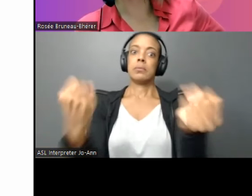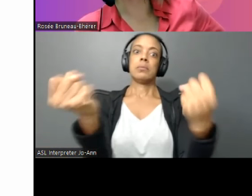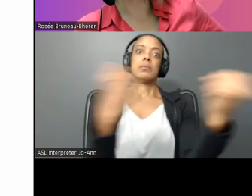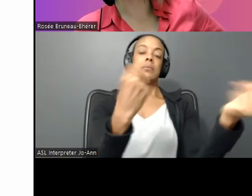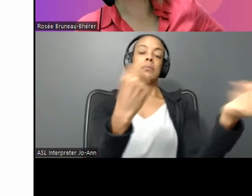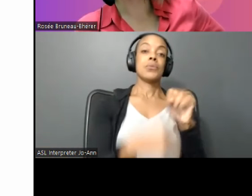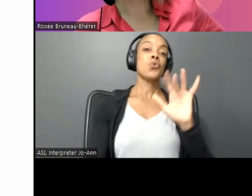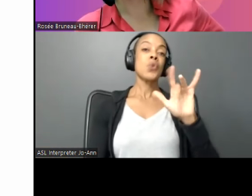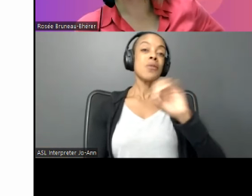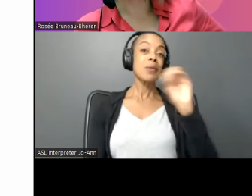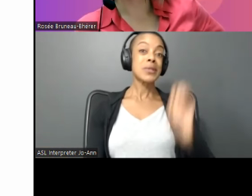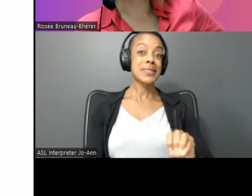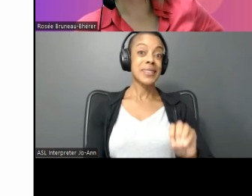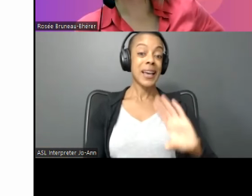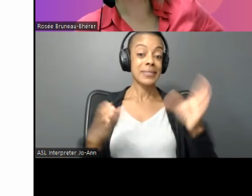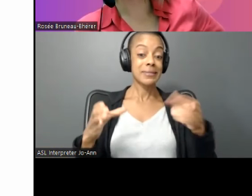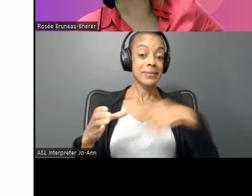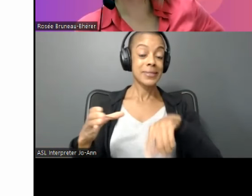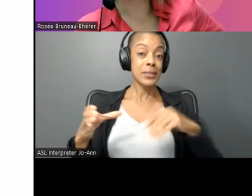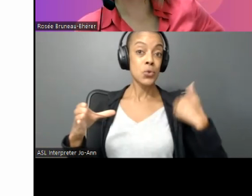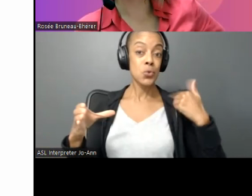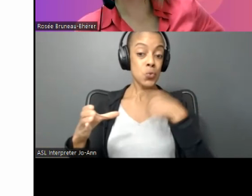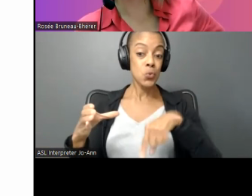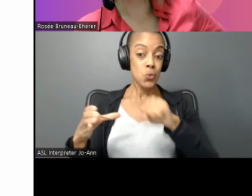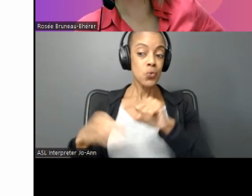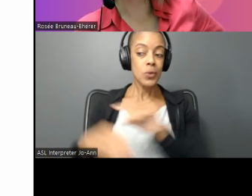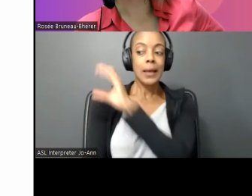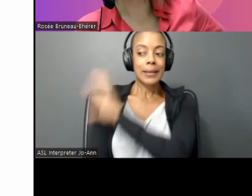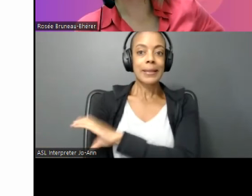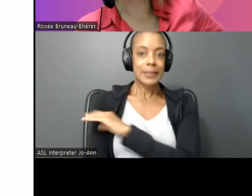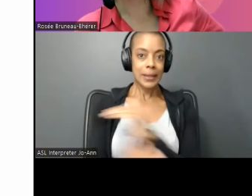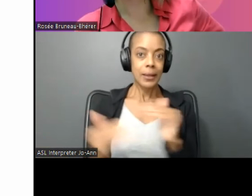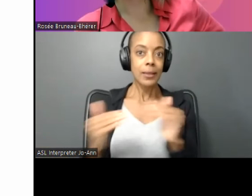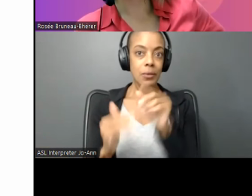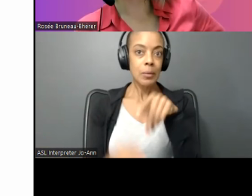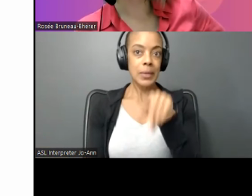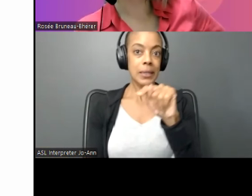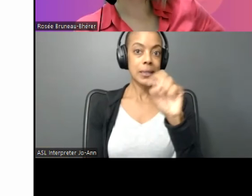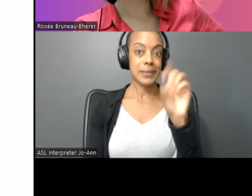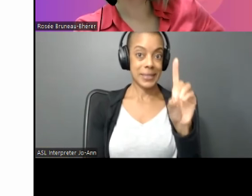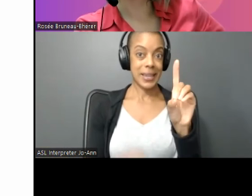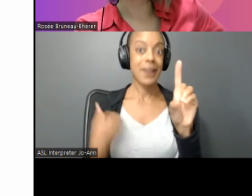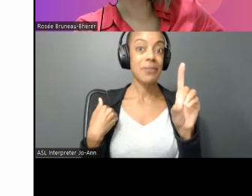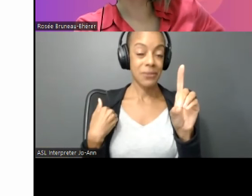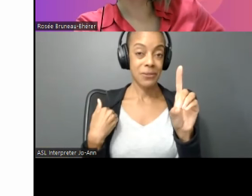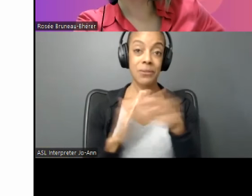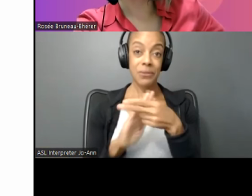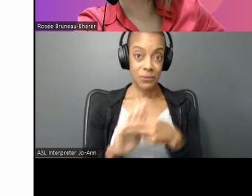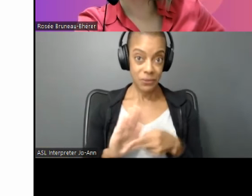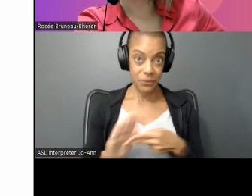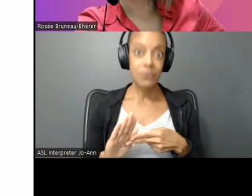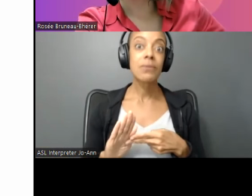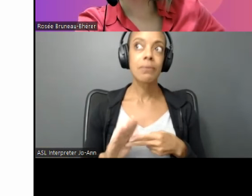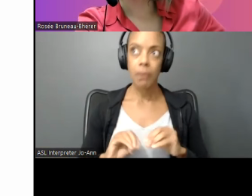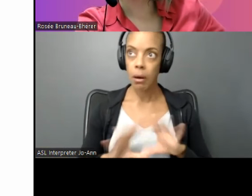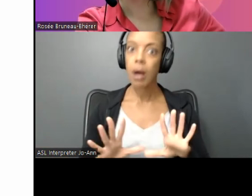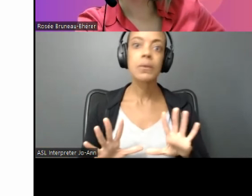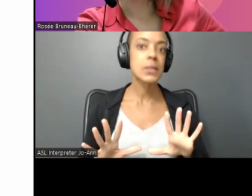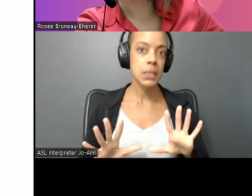youth had clinical levels of PTSD. So that could indicate a